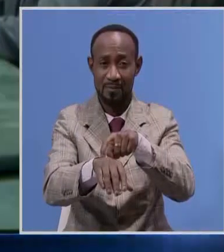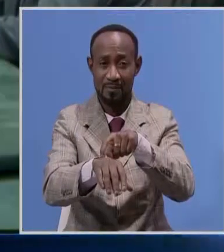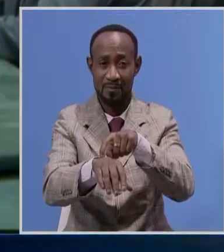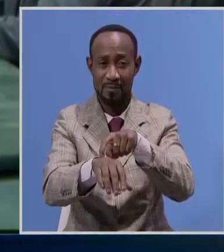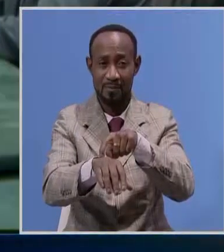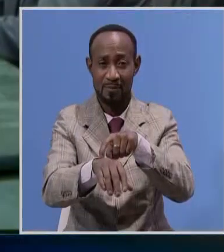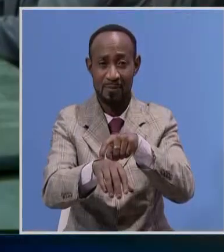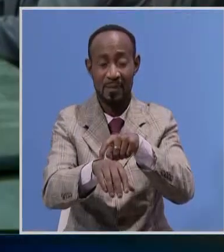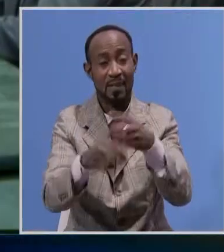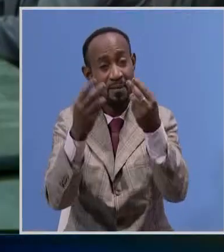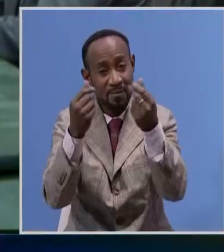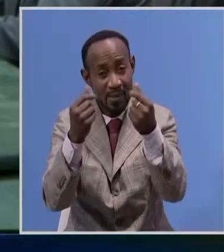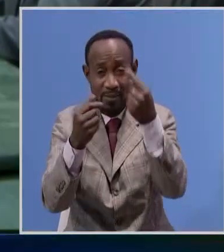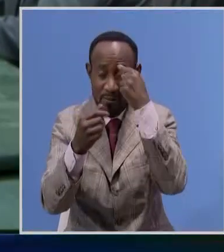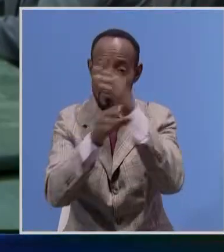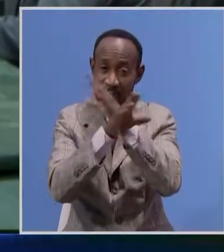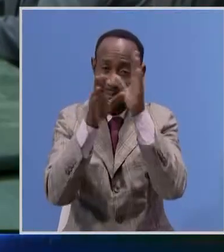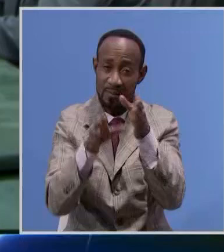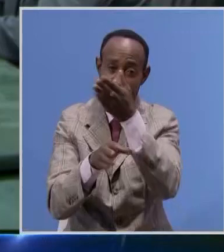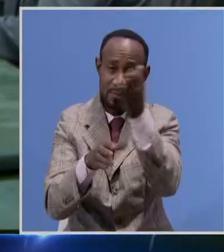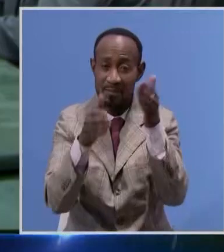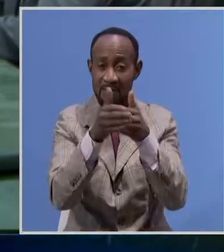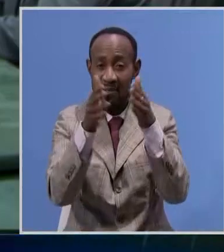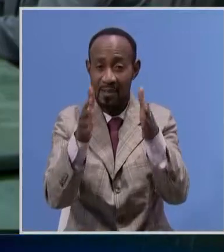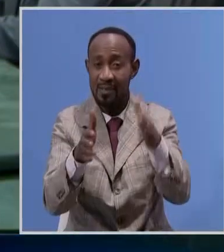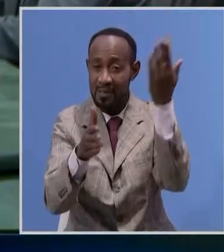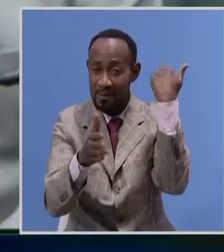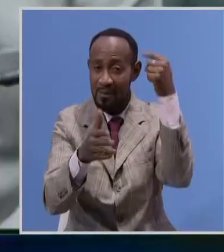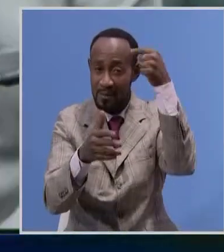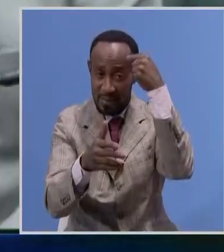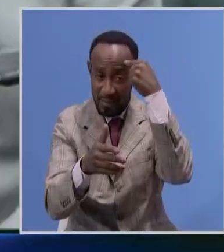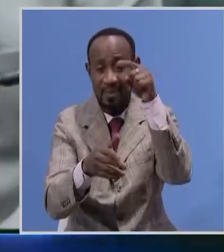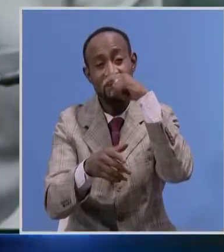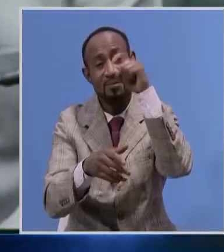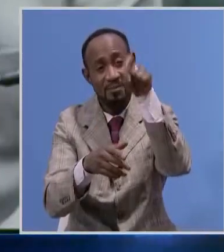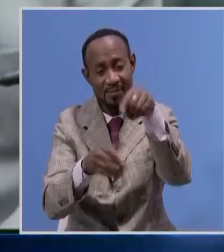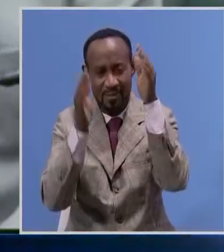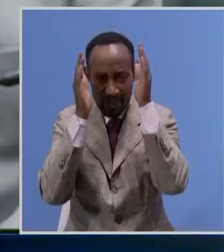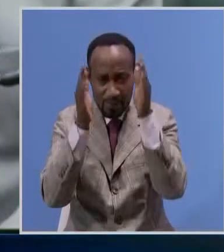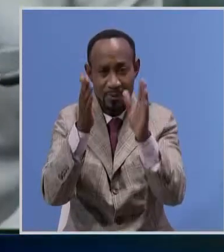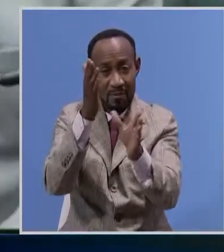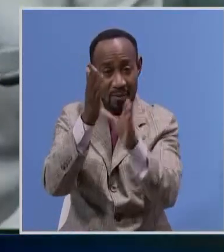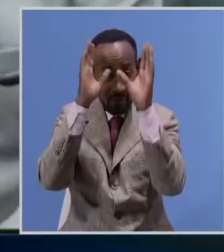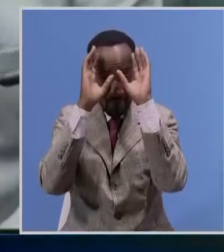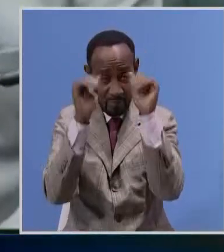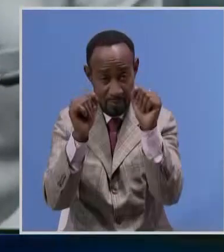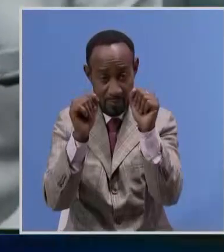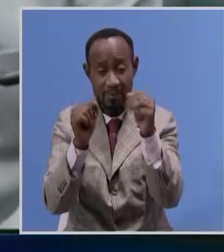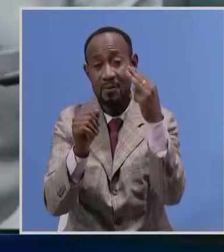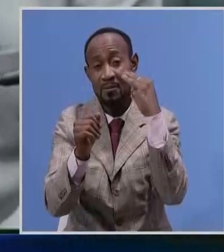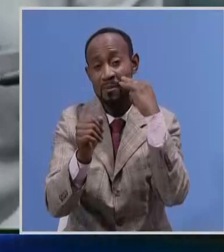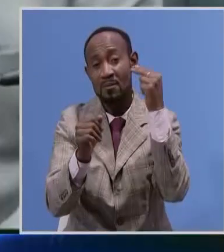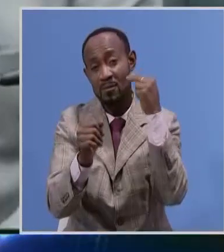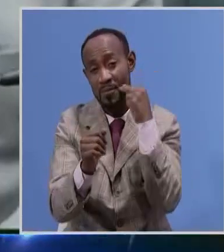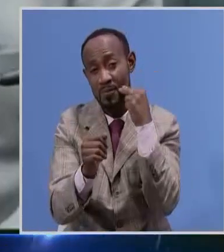public resources that were plundered by leaders in the previous government demanded the attention of Vice President MUTALE